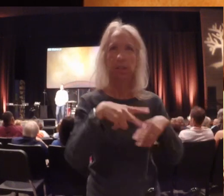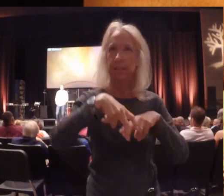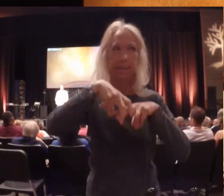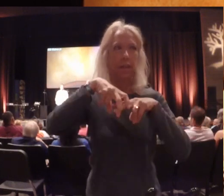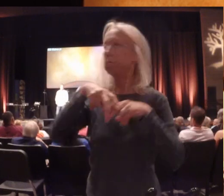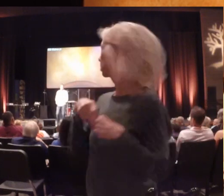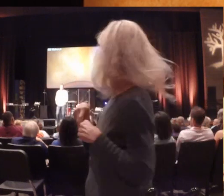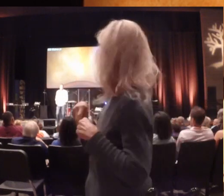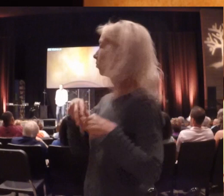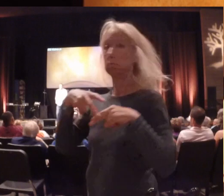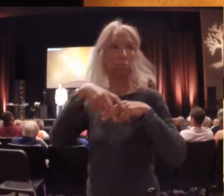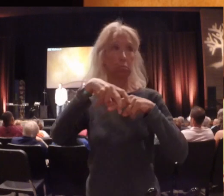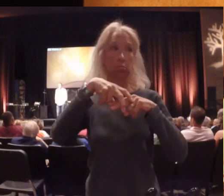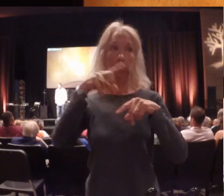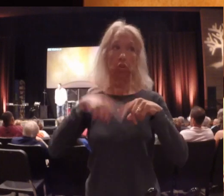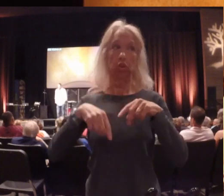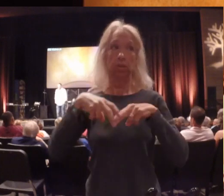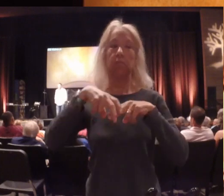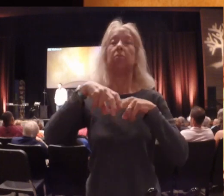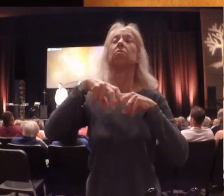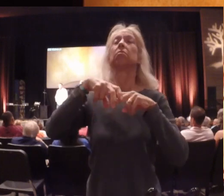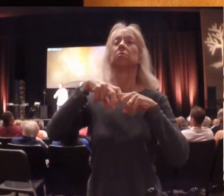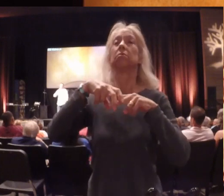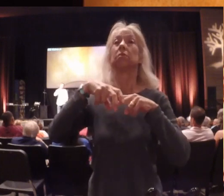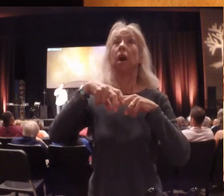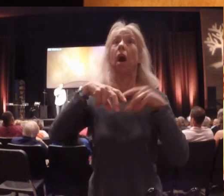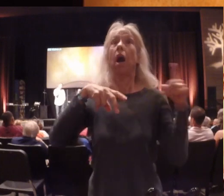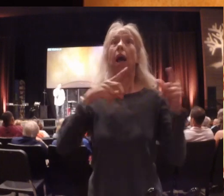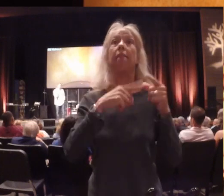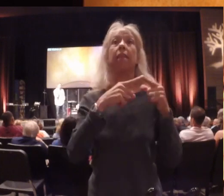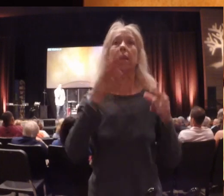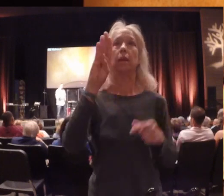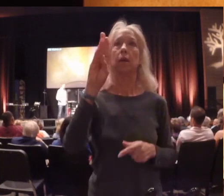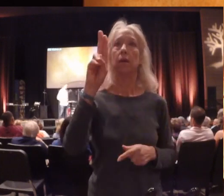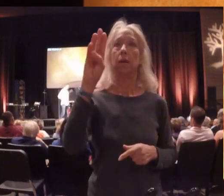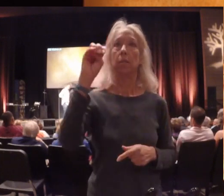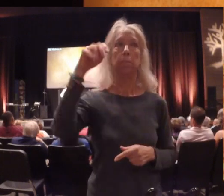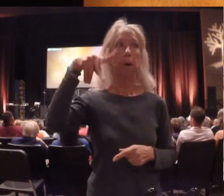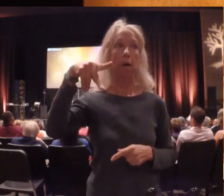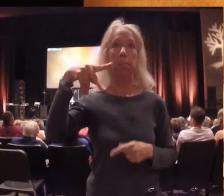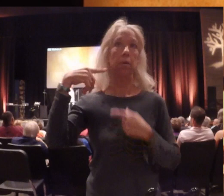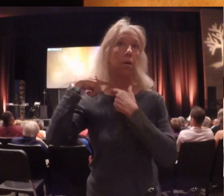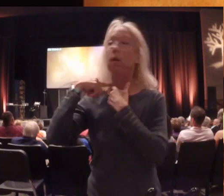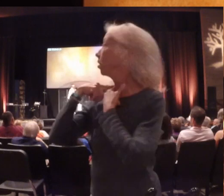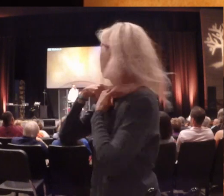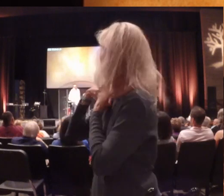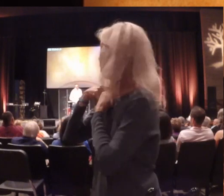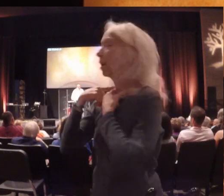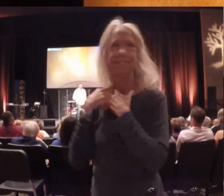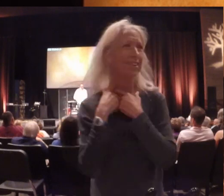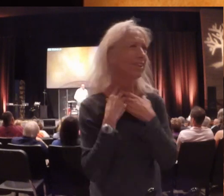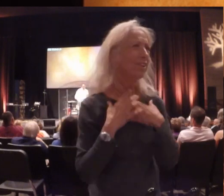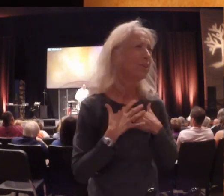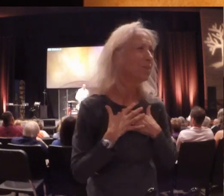she couldn't even sit up in the bed without being in a lot of pain. Then a bump starts forming on her neck.